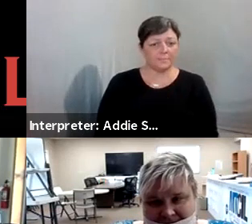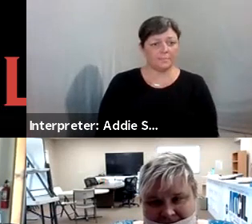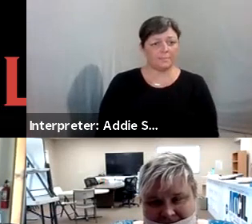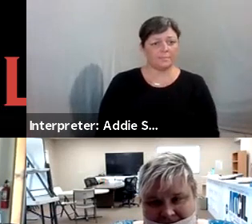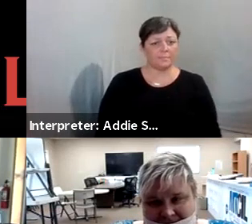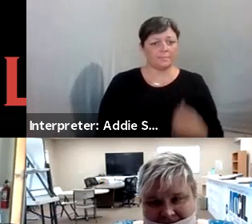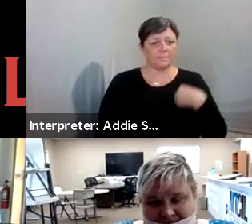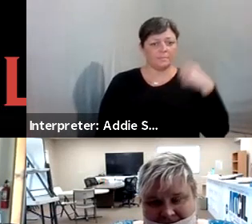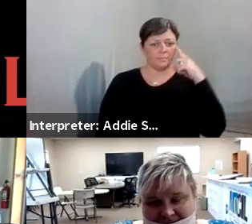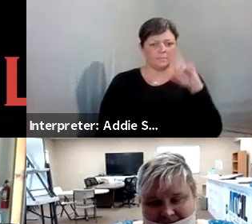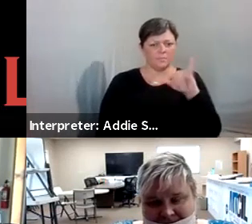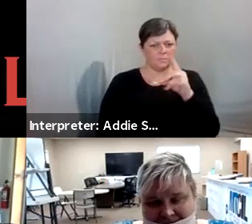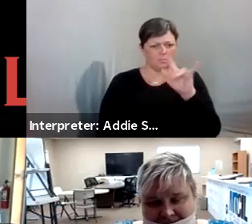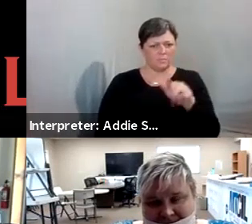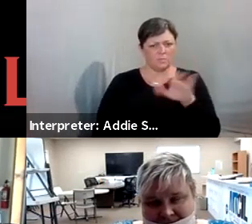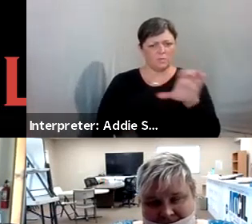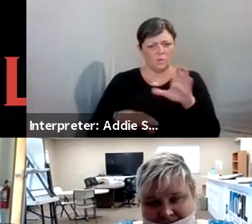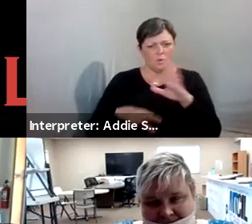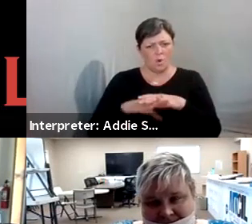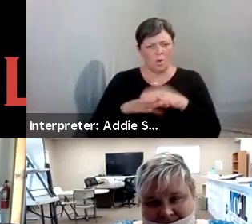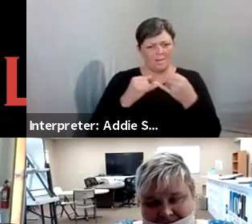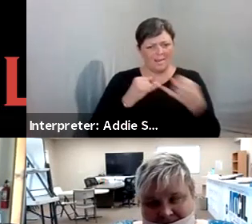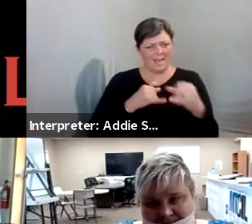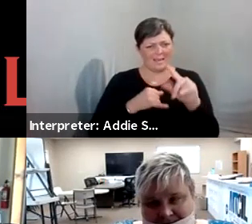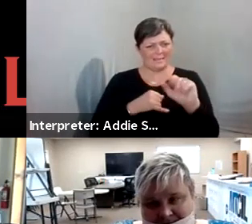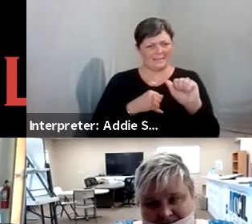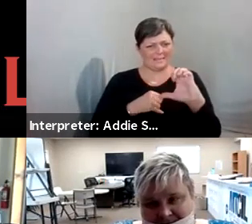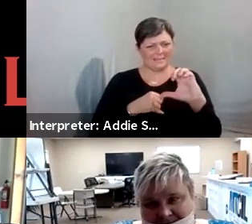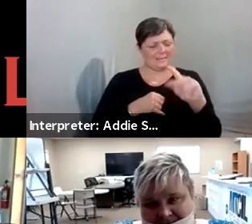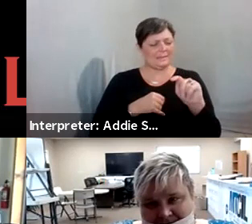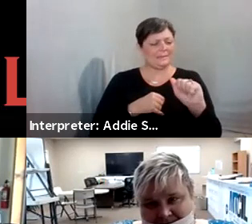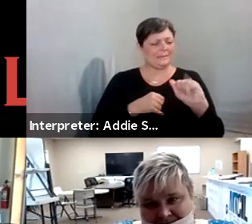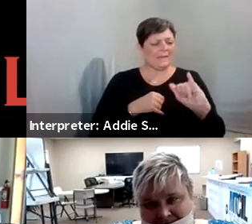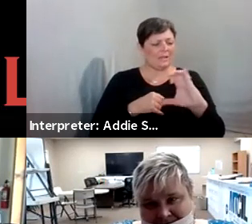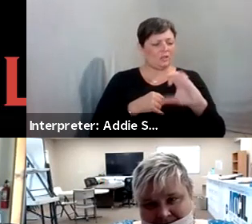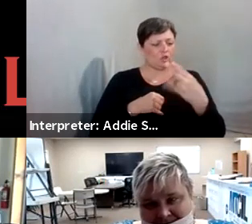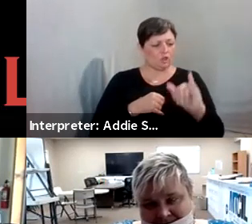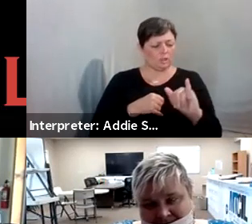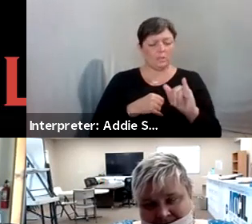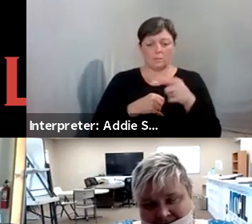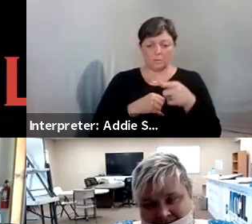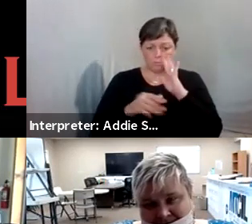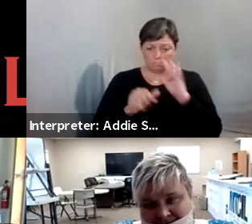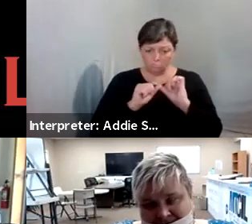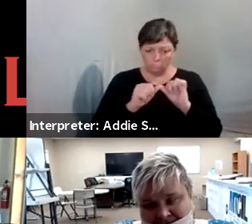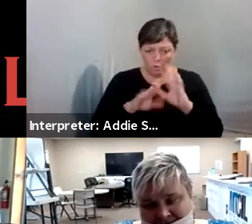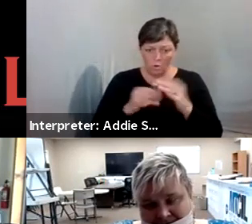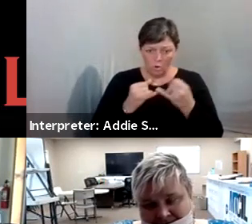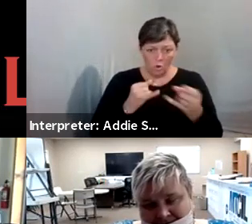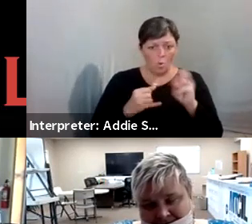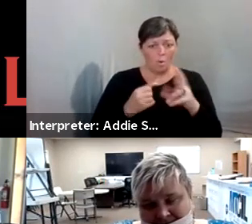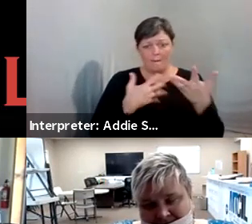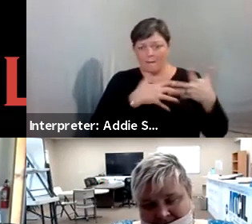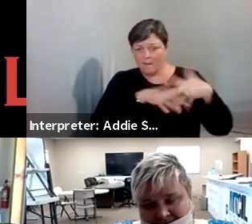it was you, Jody, you said you all were doing online Tai Chi. Are any of those groups, are you going to maintain those online or hybrid